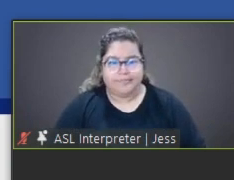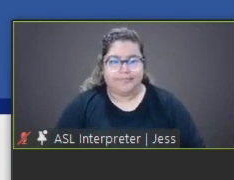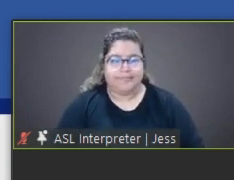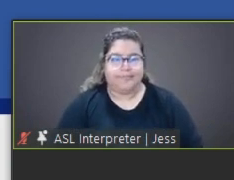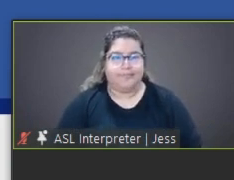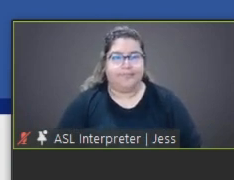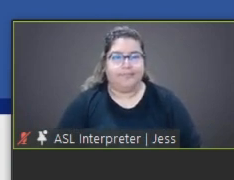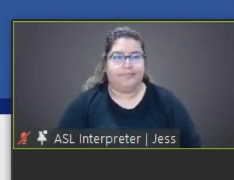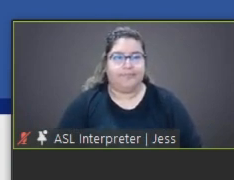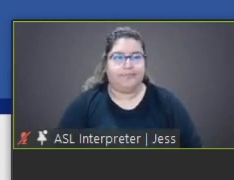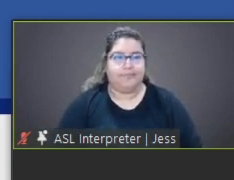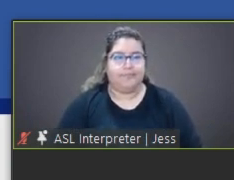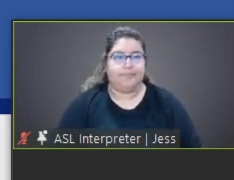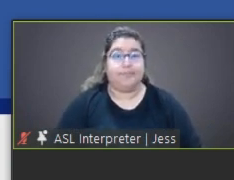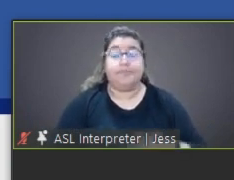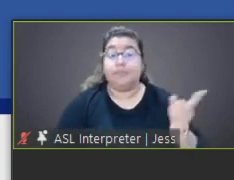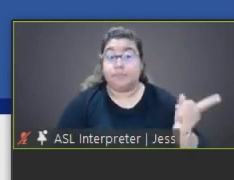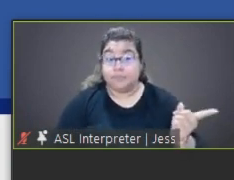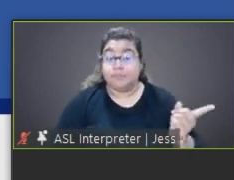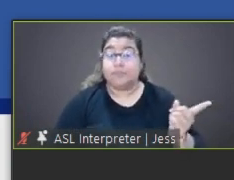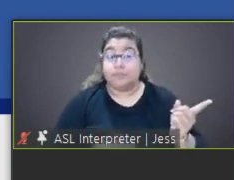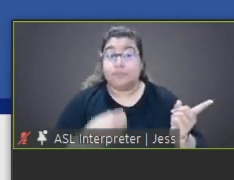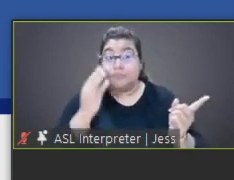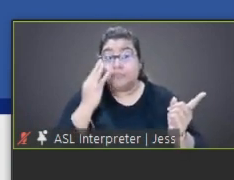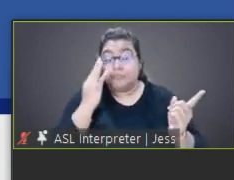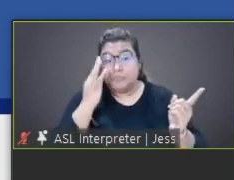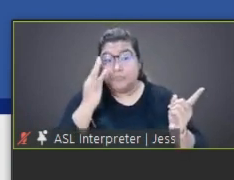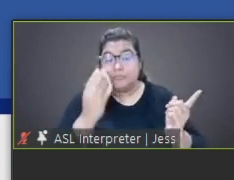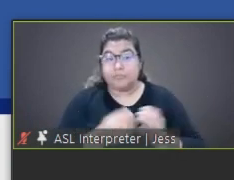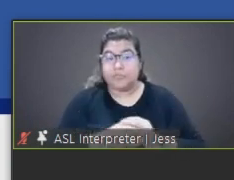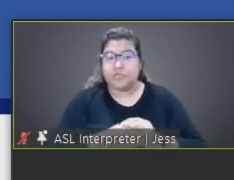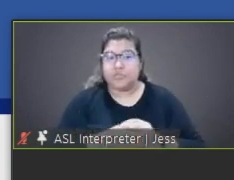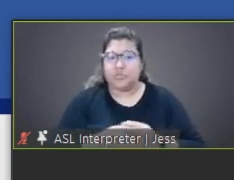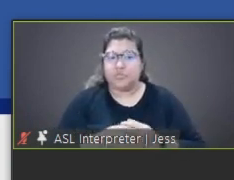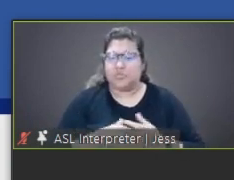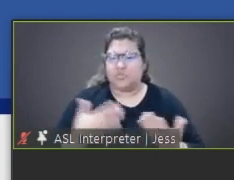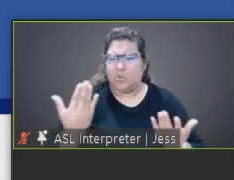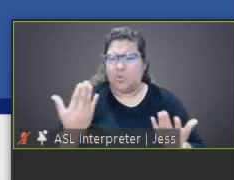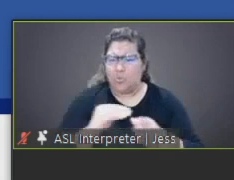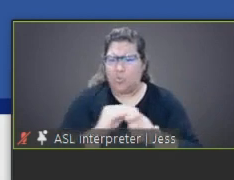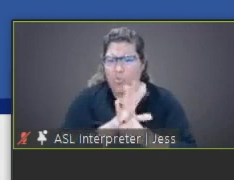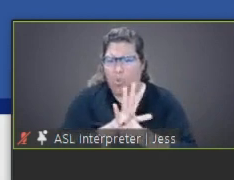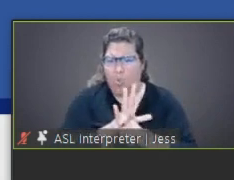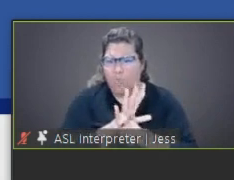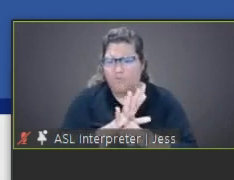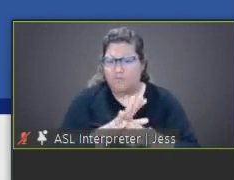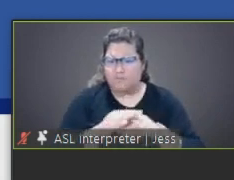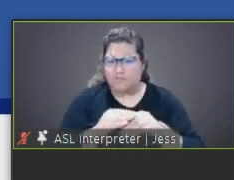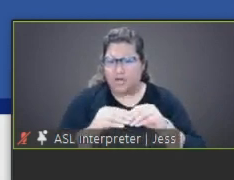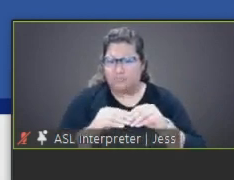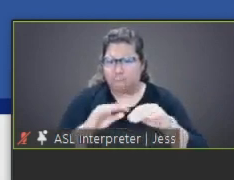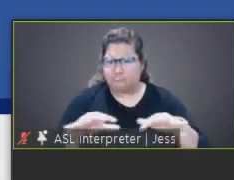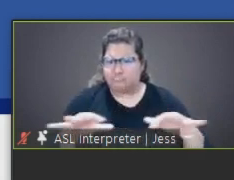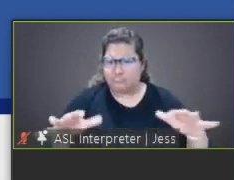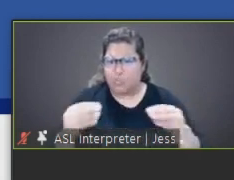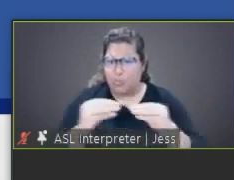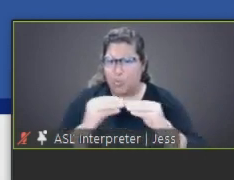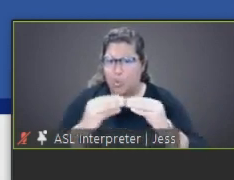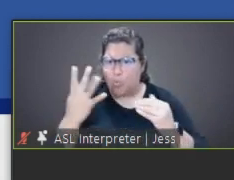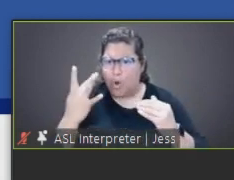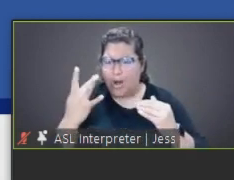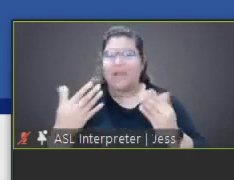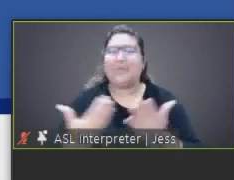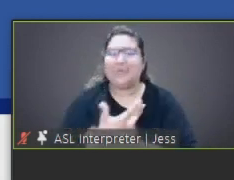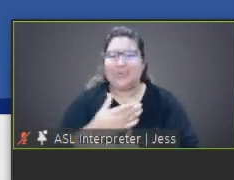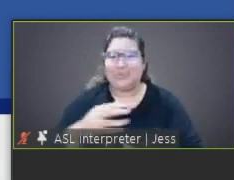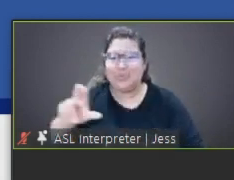And we believe that at least a part of this increase in transmission of COVID-19 is being driven by new subvariants. We know that